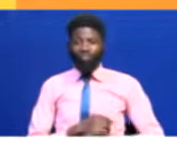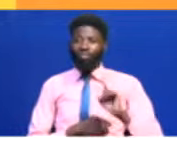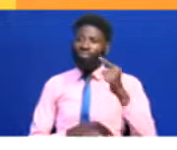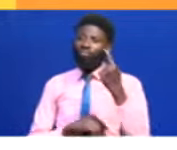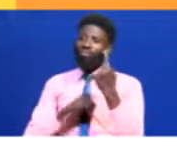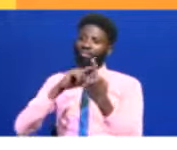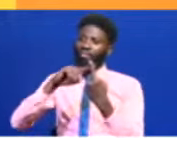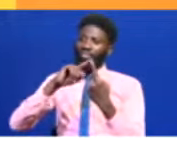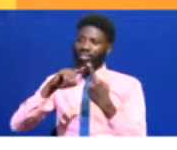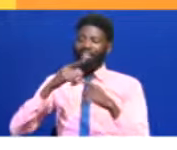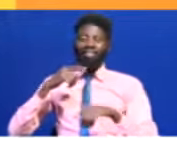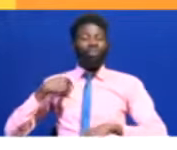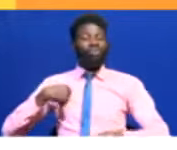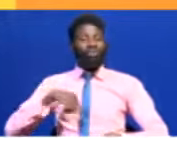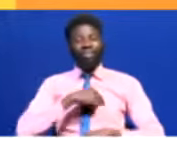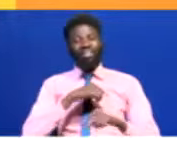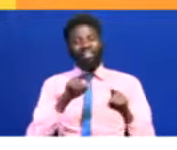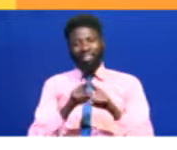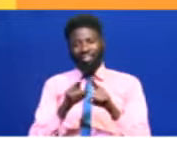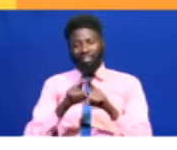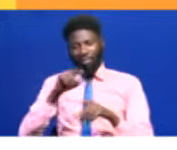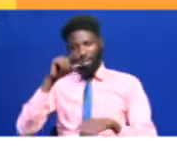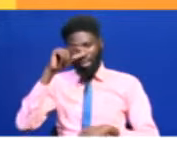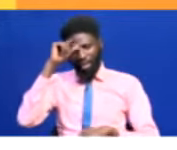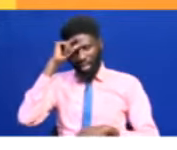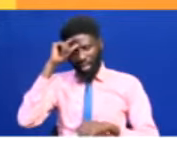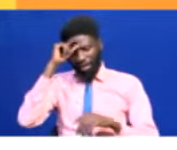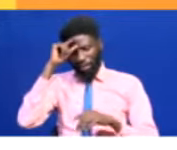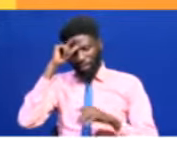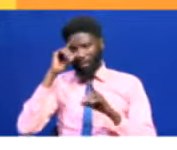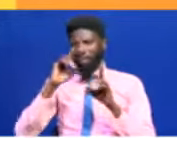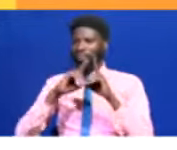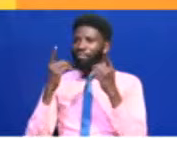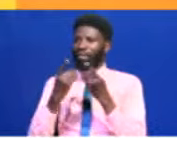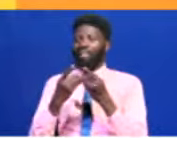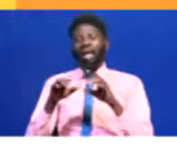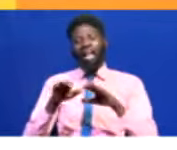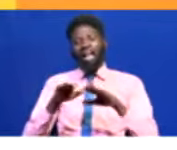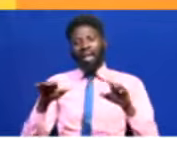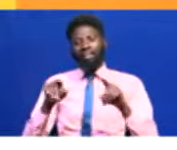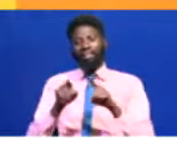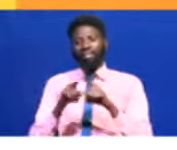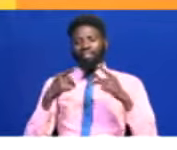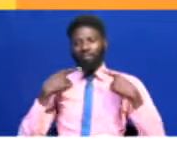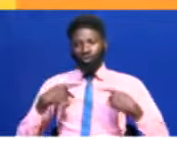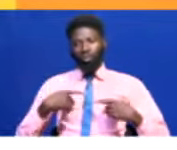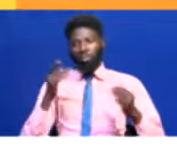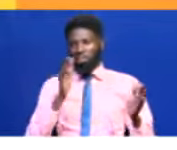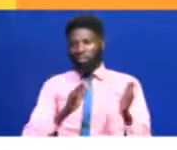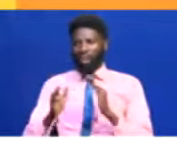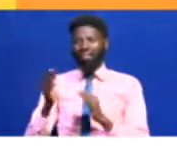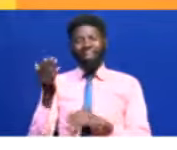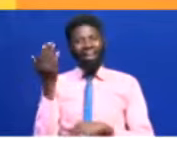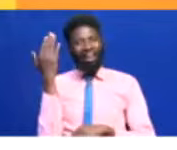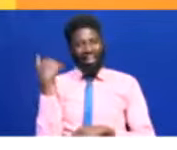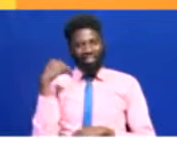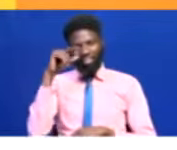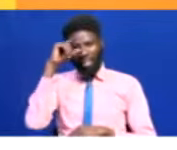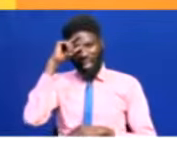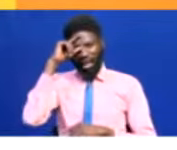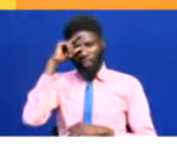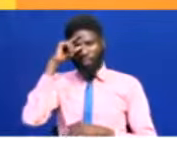as a State Department of Lands and Physical Planning, we were not well funded in the last administration. And we